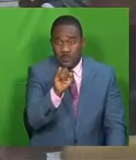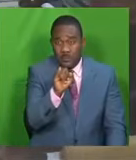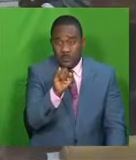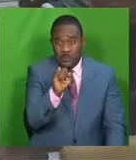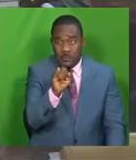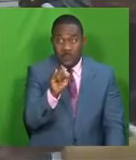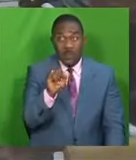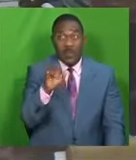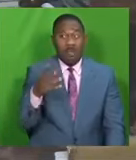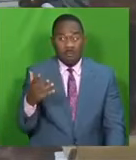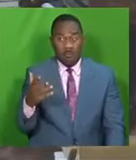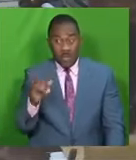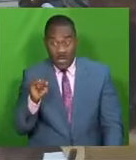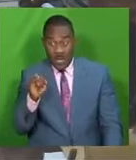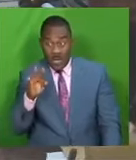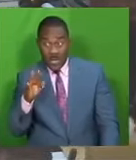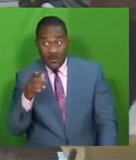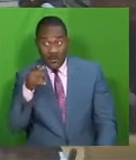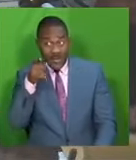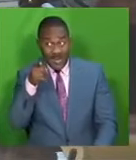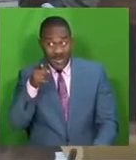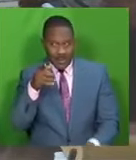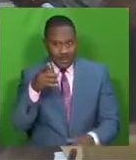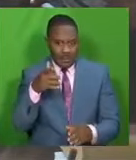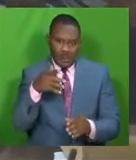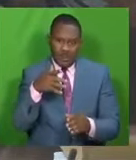If the Constitution takes away that original vote,